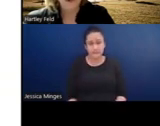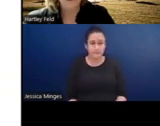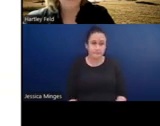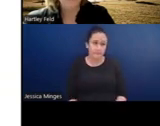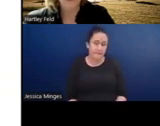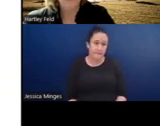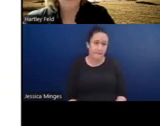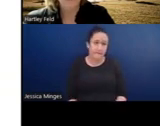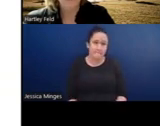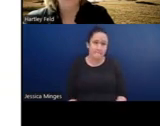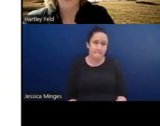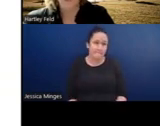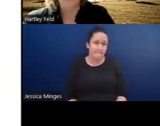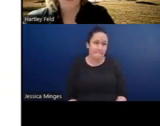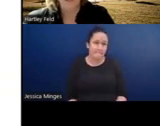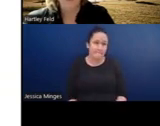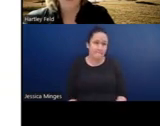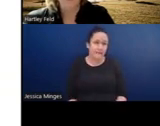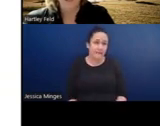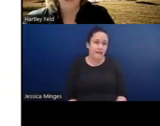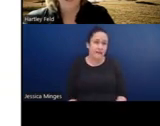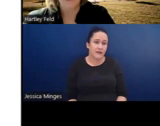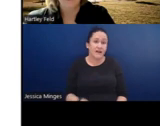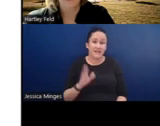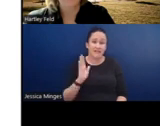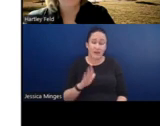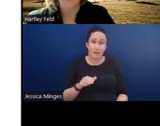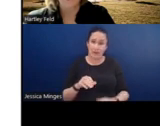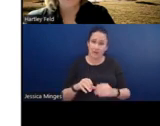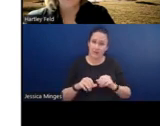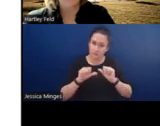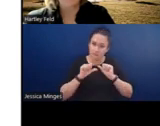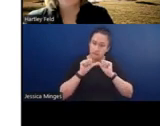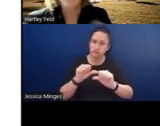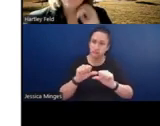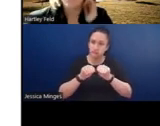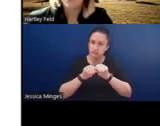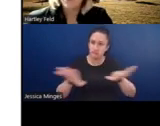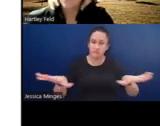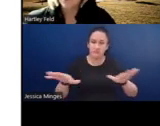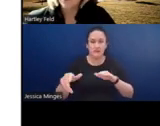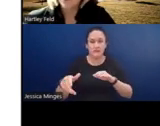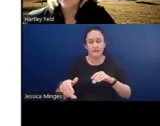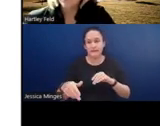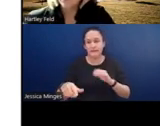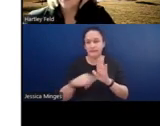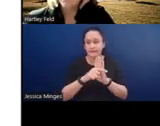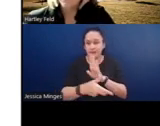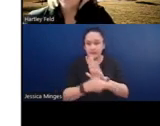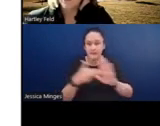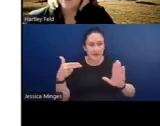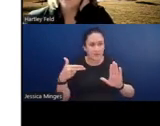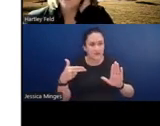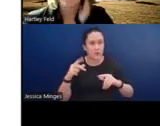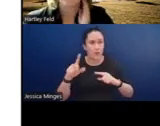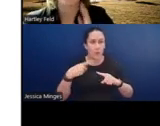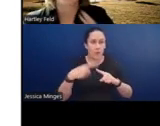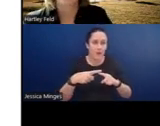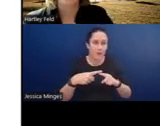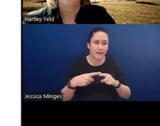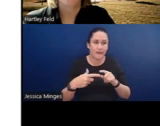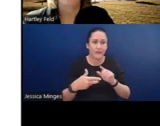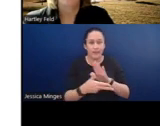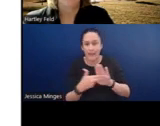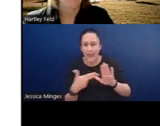So this helps perpetuate stigma. And so stigma is when we label or stereotype a